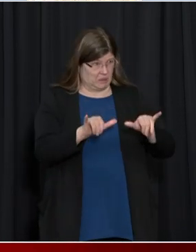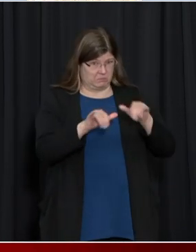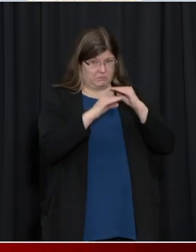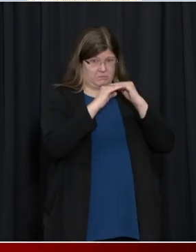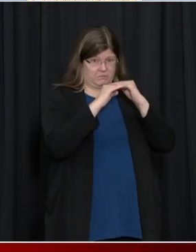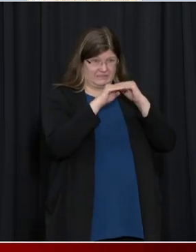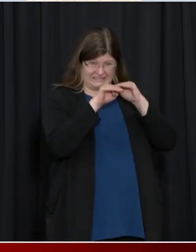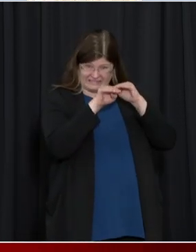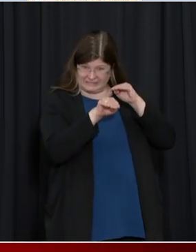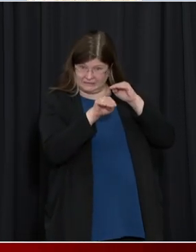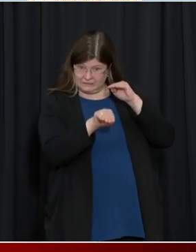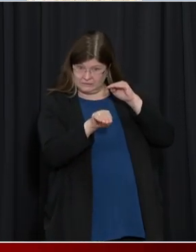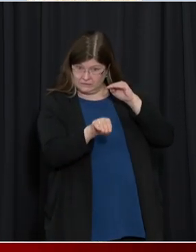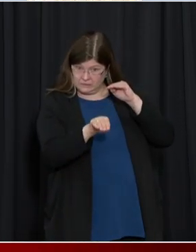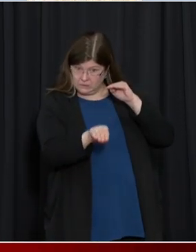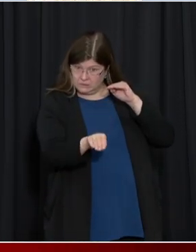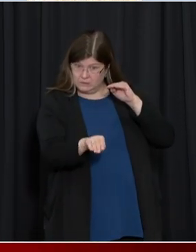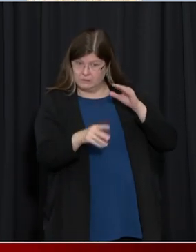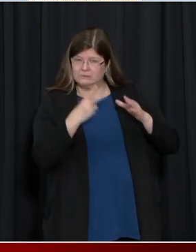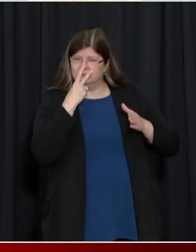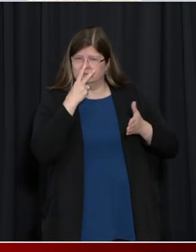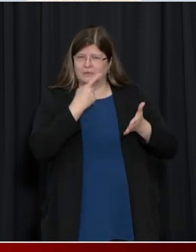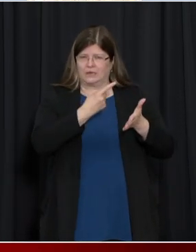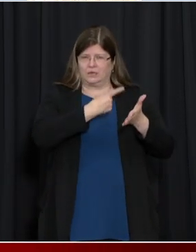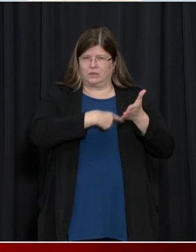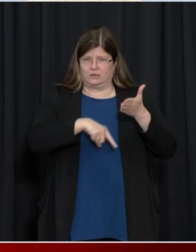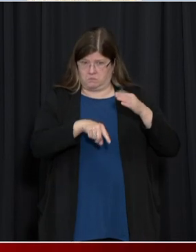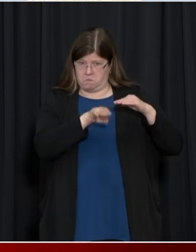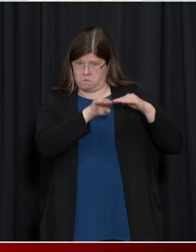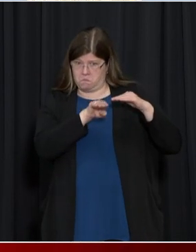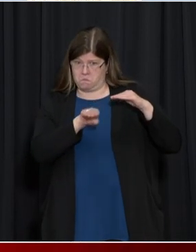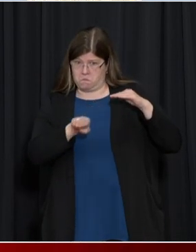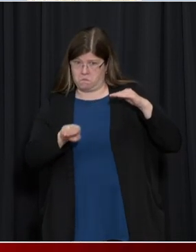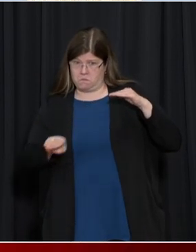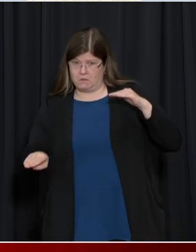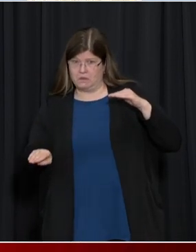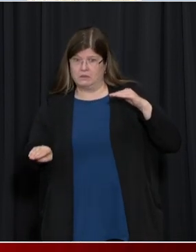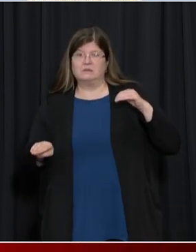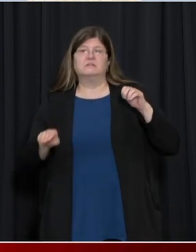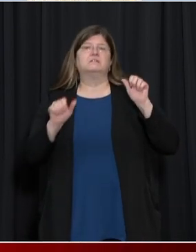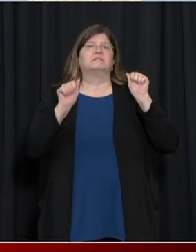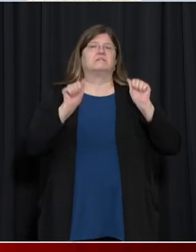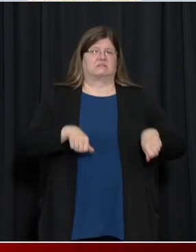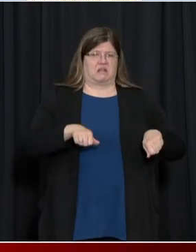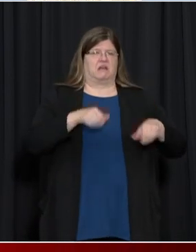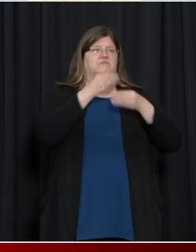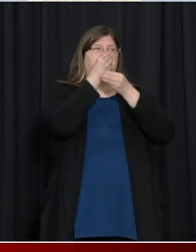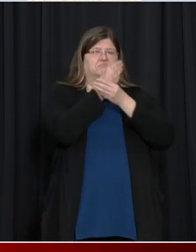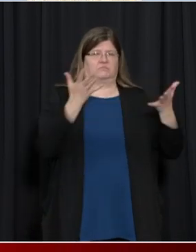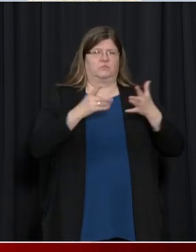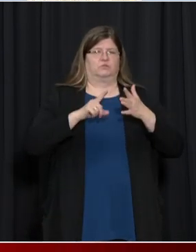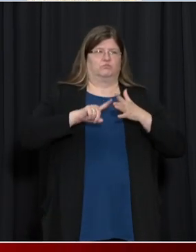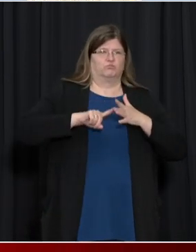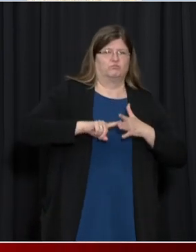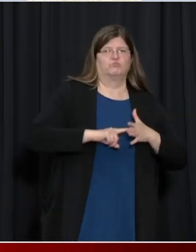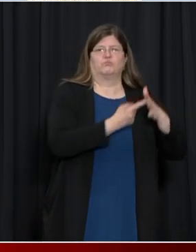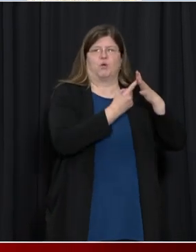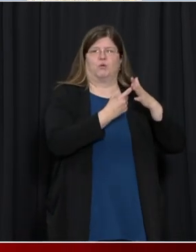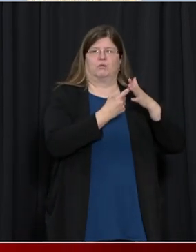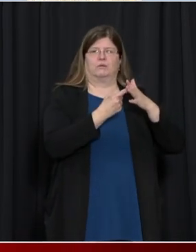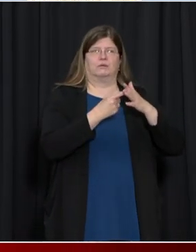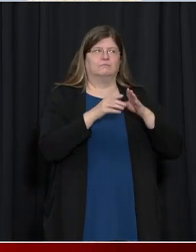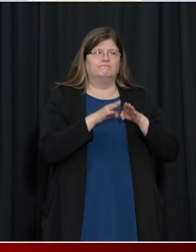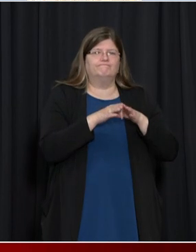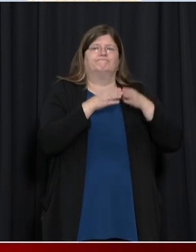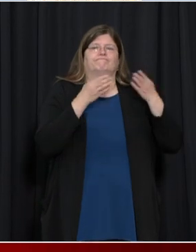the end of next week, we will be able to communicate the start of our phased reopening. And so that